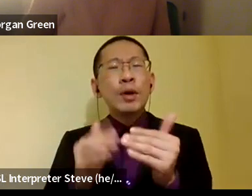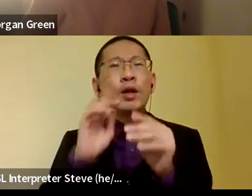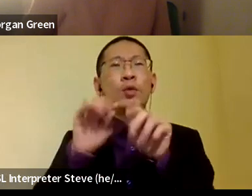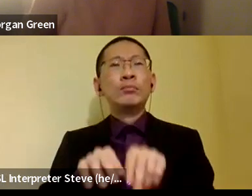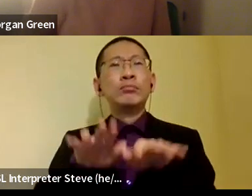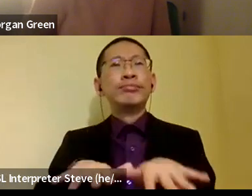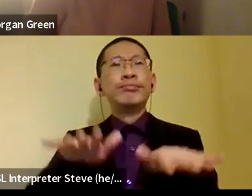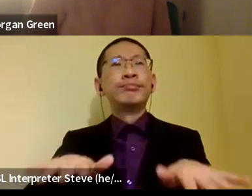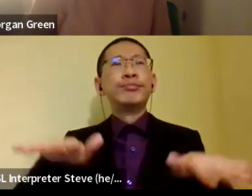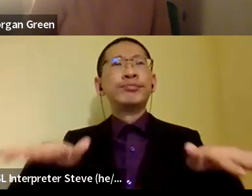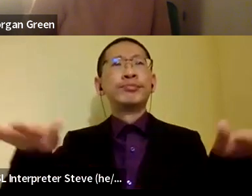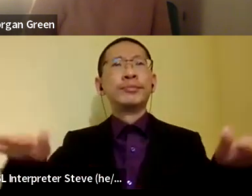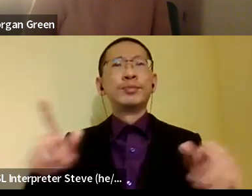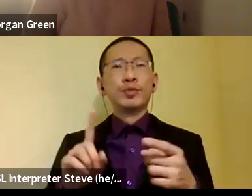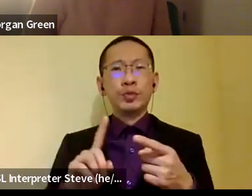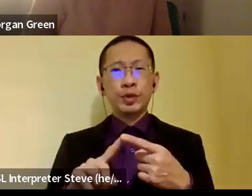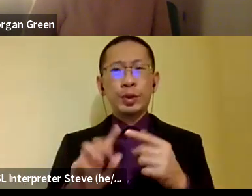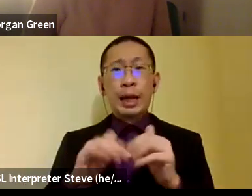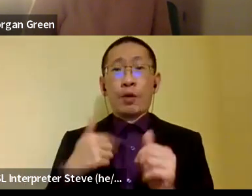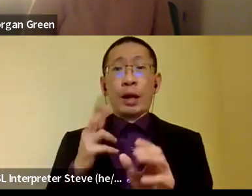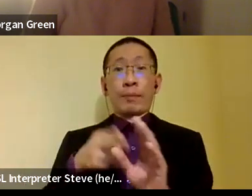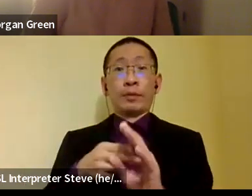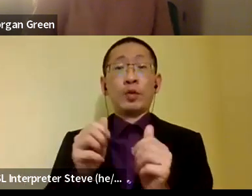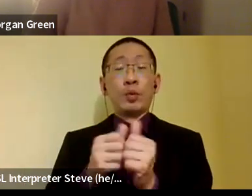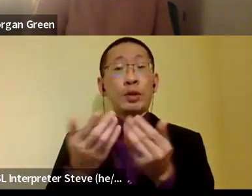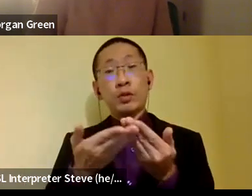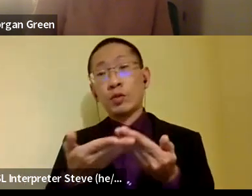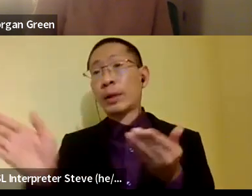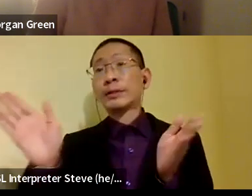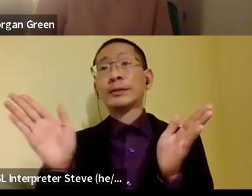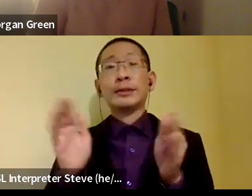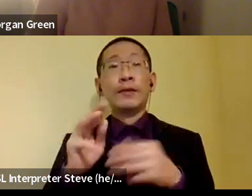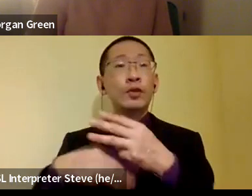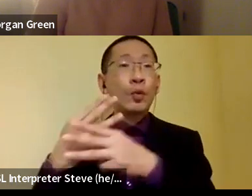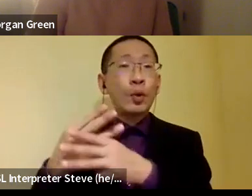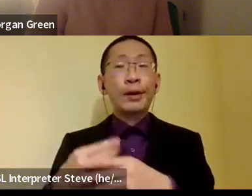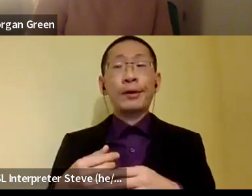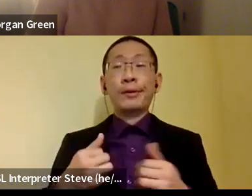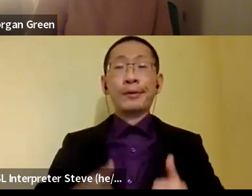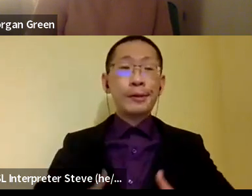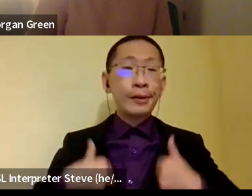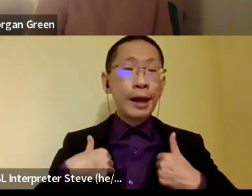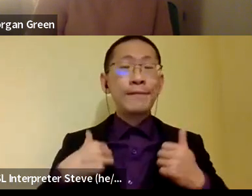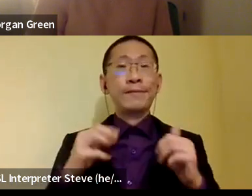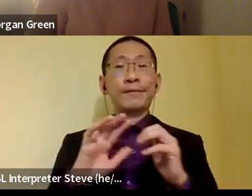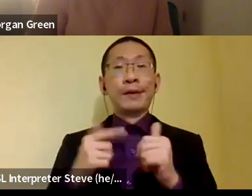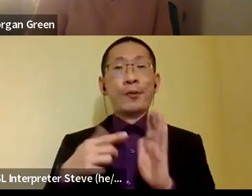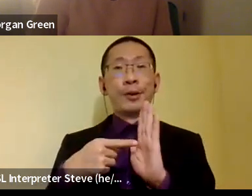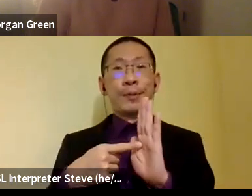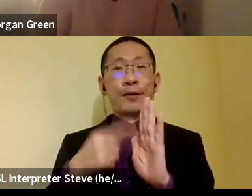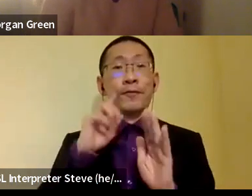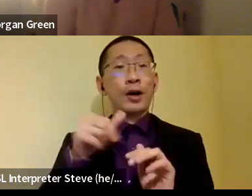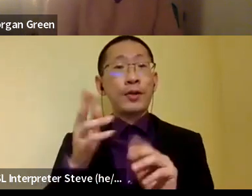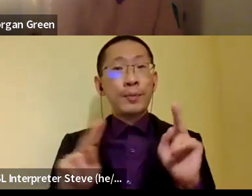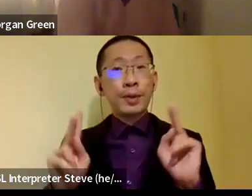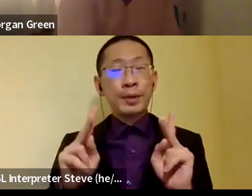out into the how I participate in the rest of the world or life, or how we model for other folks? And I think we're